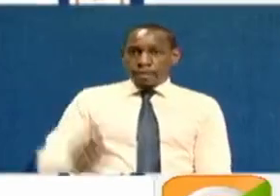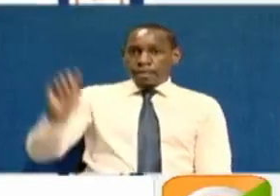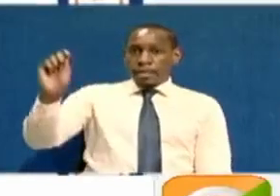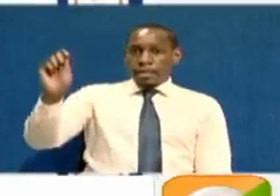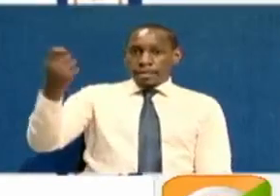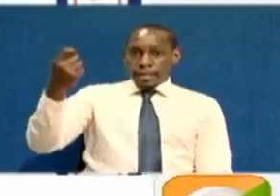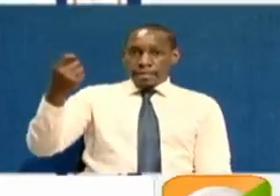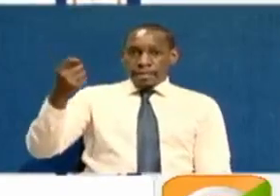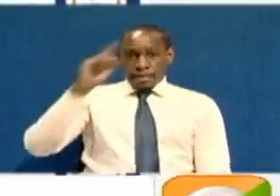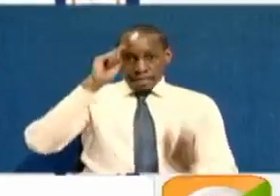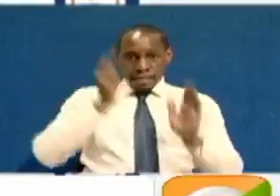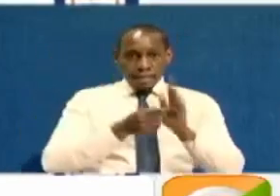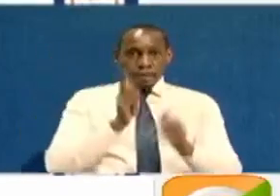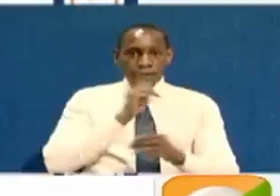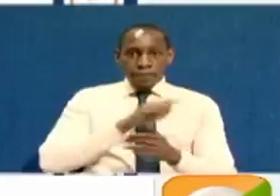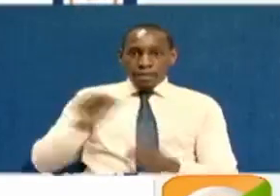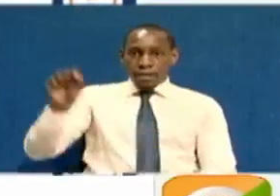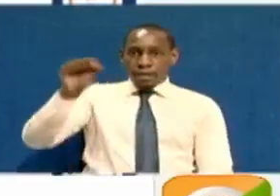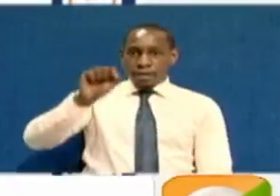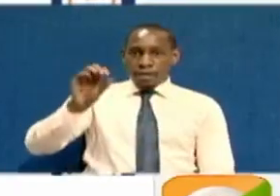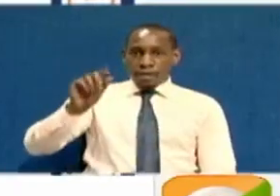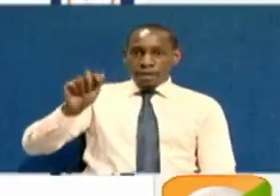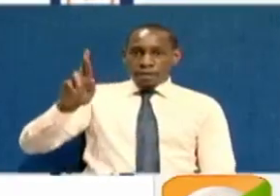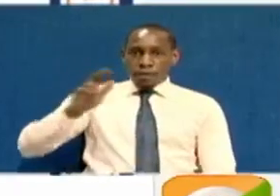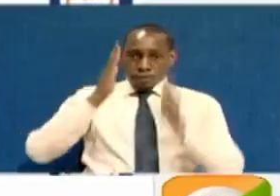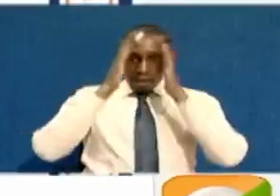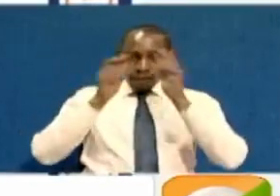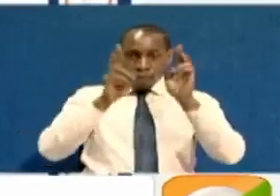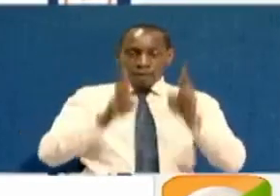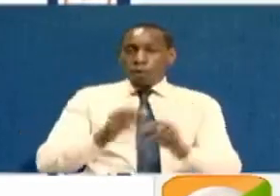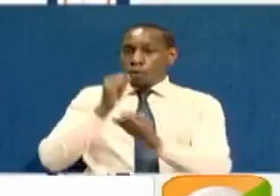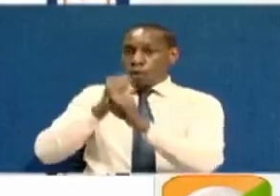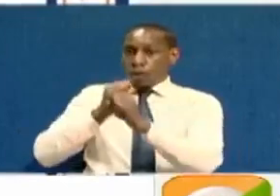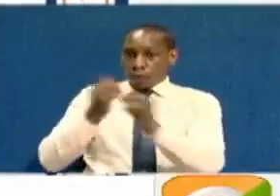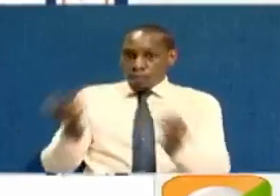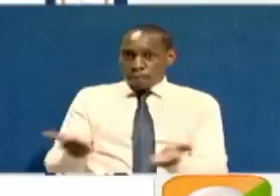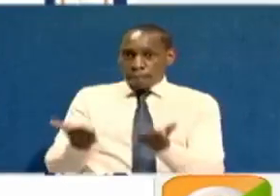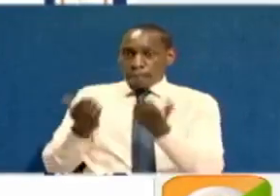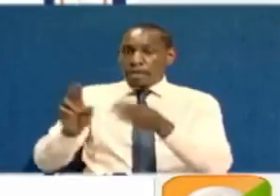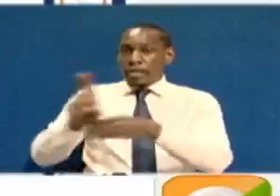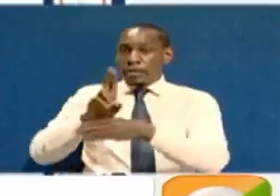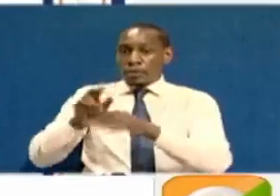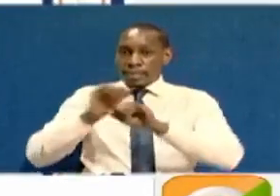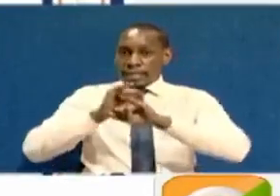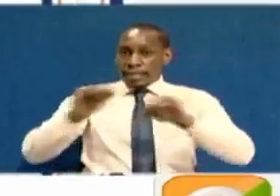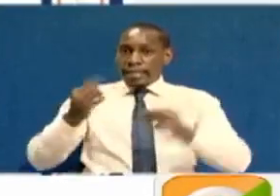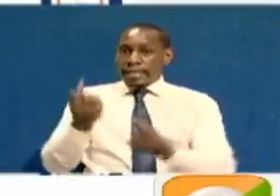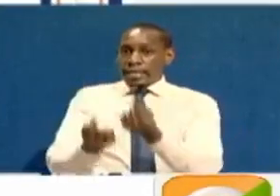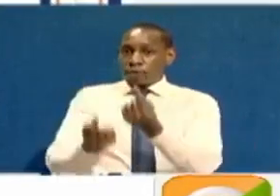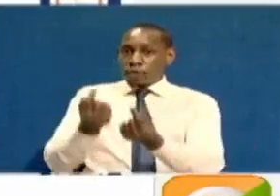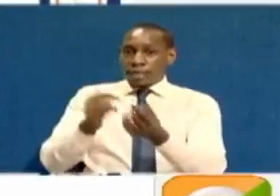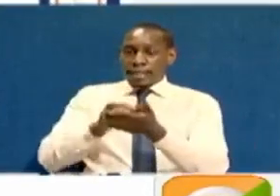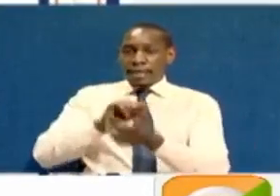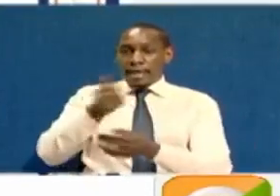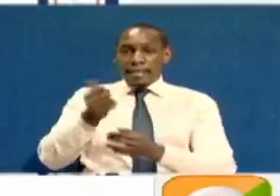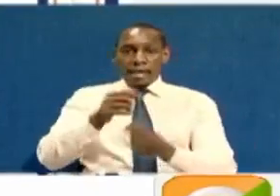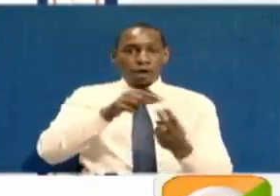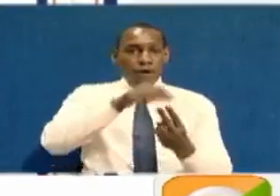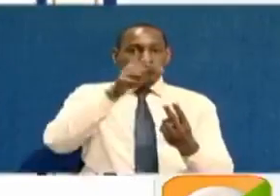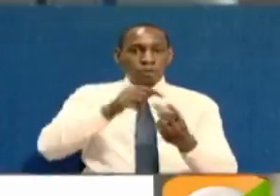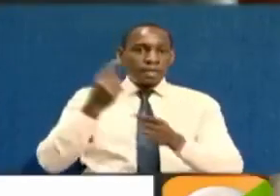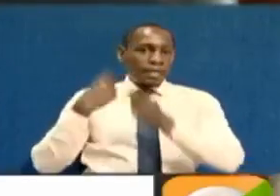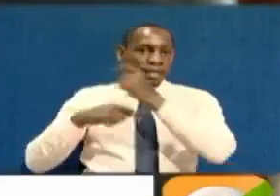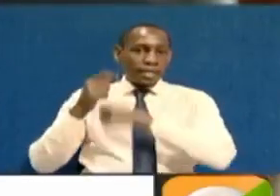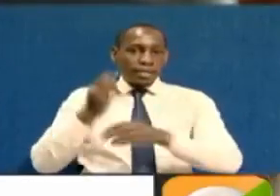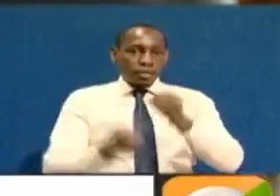Kenya has been recognized by Solar Cookers International for its effort in promoting the use of clean cooking as an alternative to